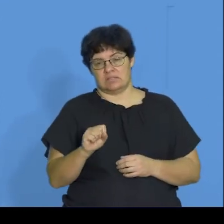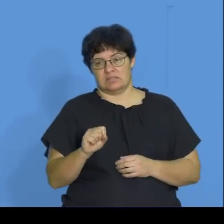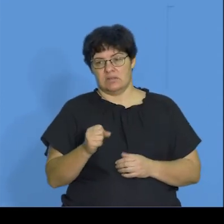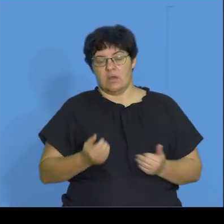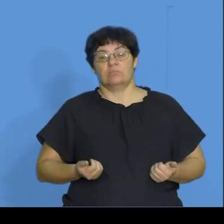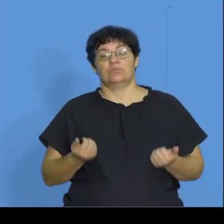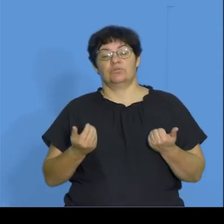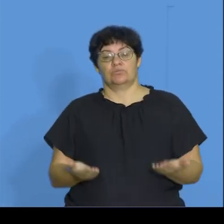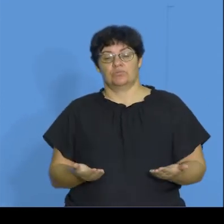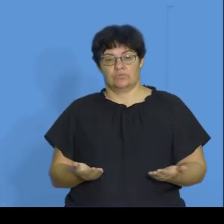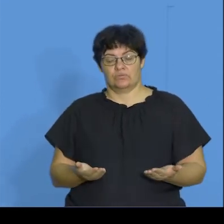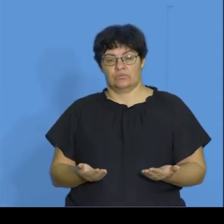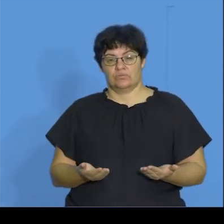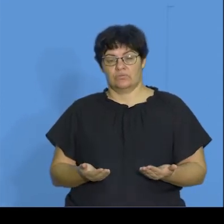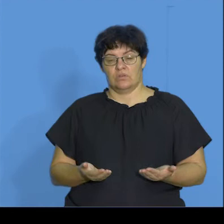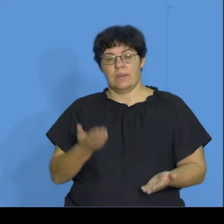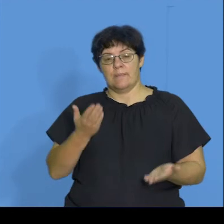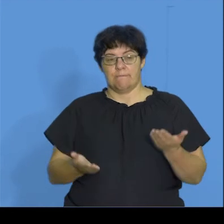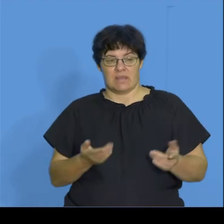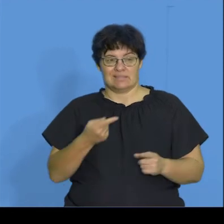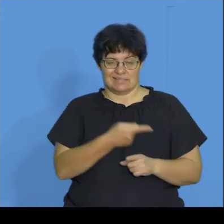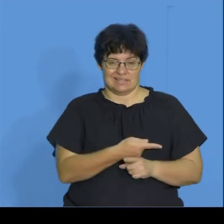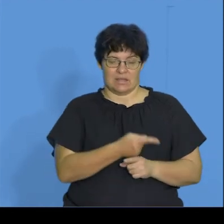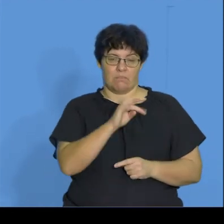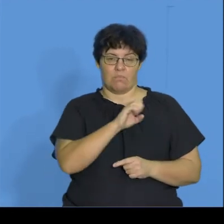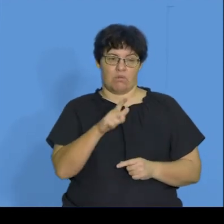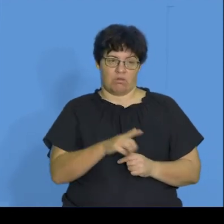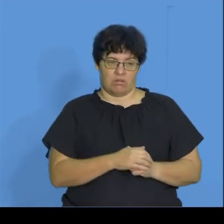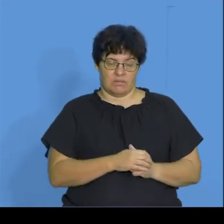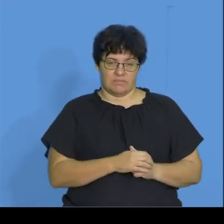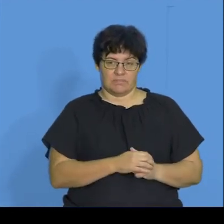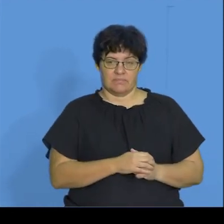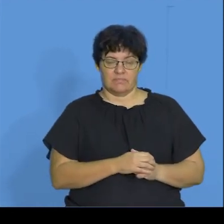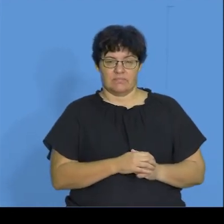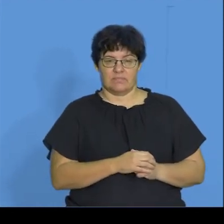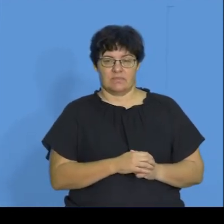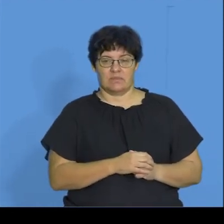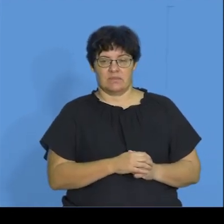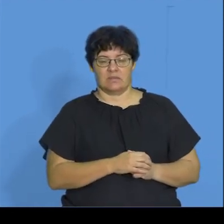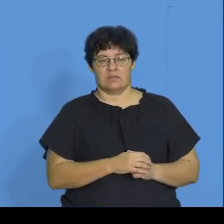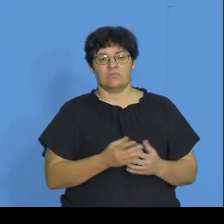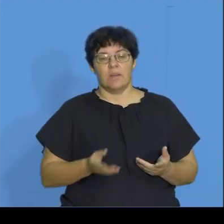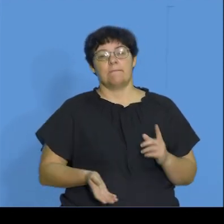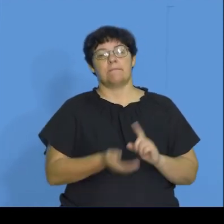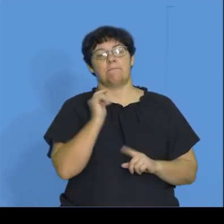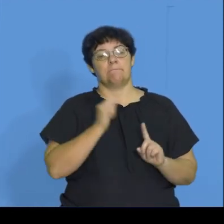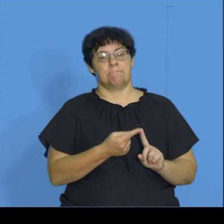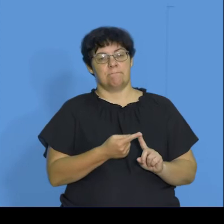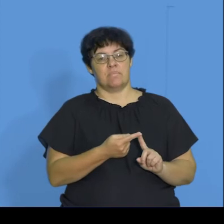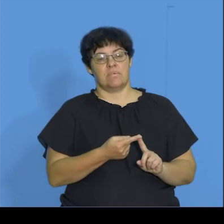produced this mass of this moles of carbon dioxide, and then actually get to a point where we are able